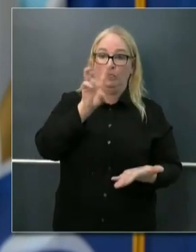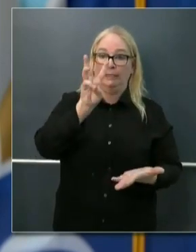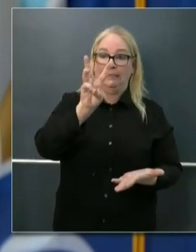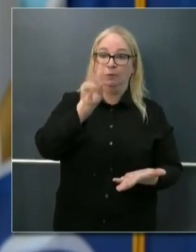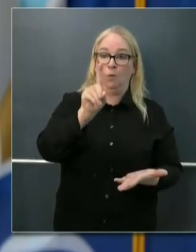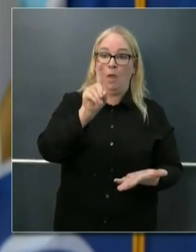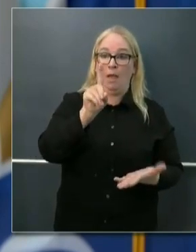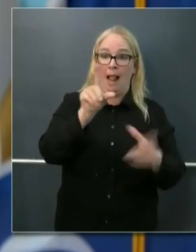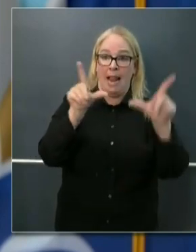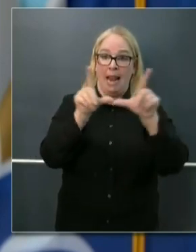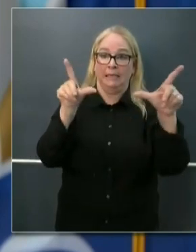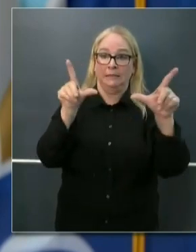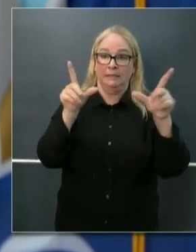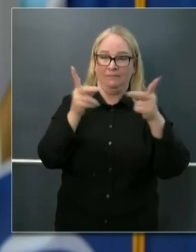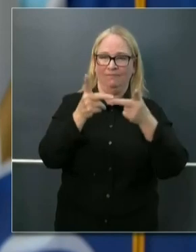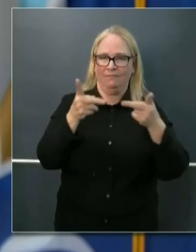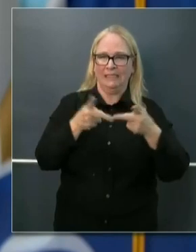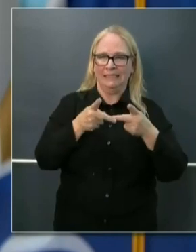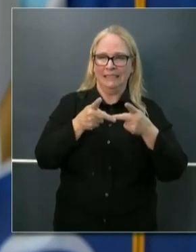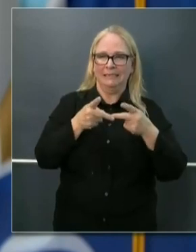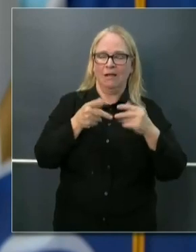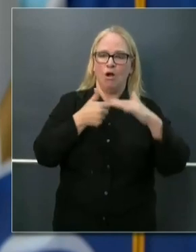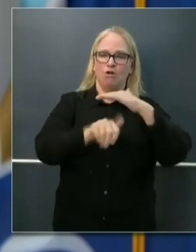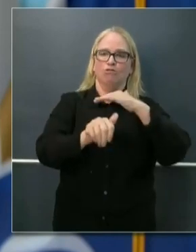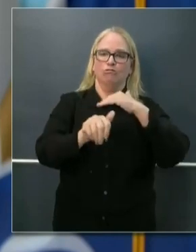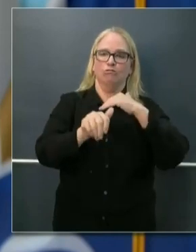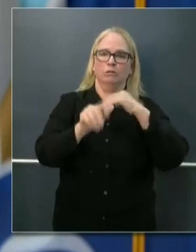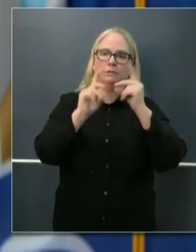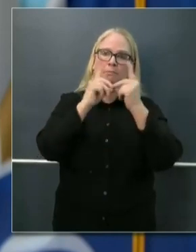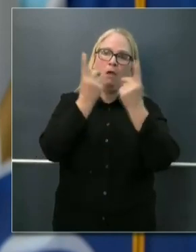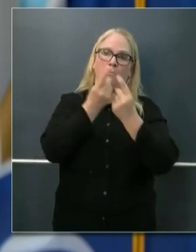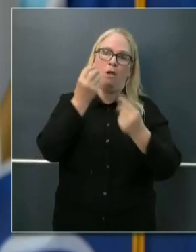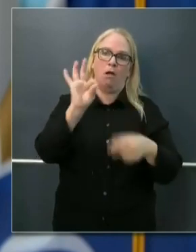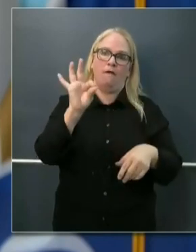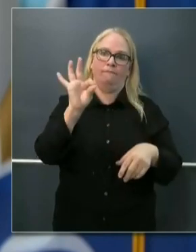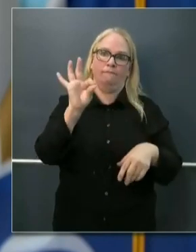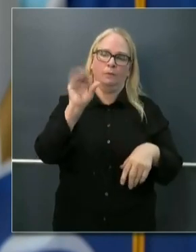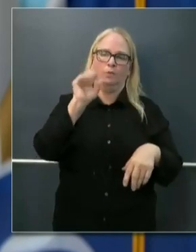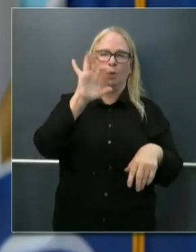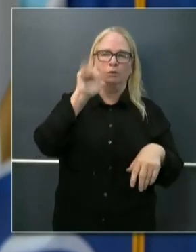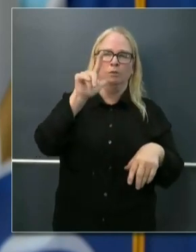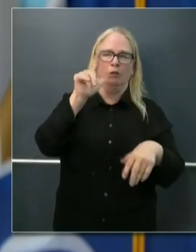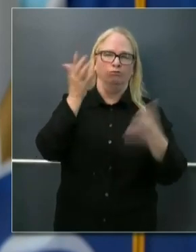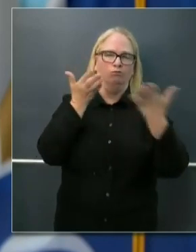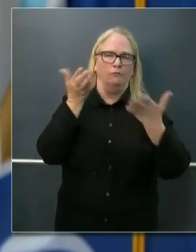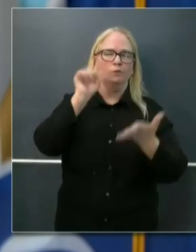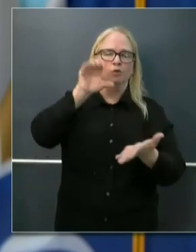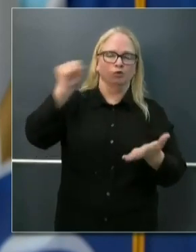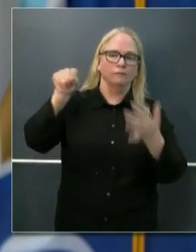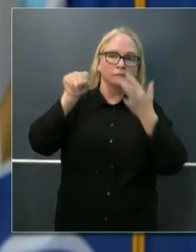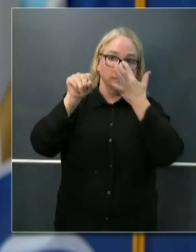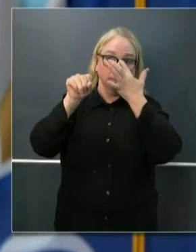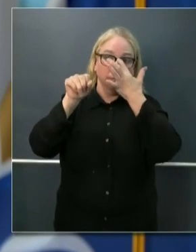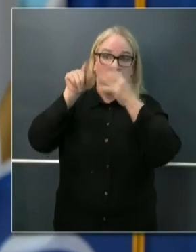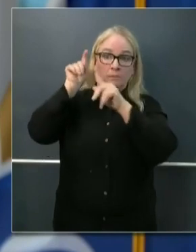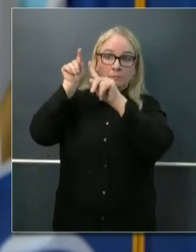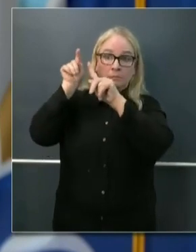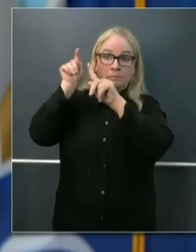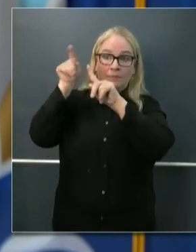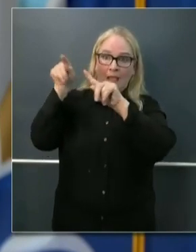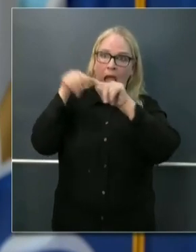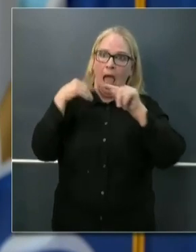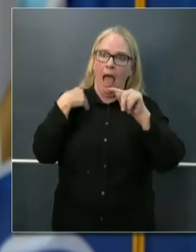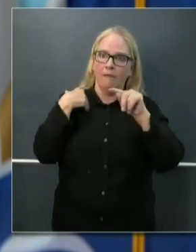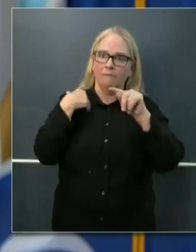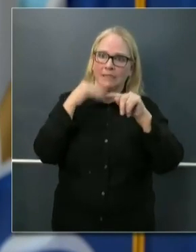7,461 licensed facilities under Department of Social Services. Of those sites that have 6 patients or more. We're